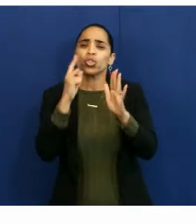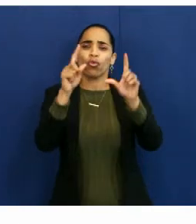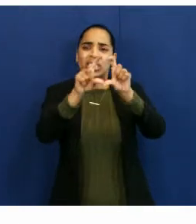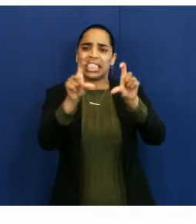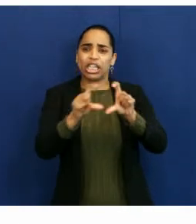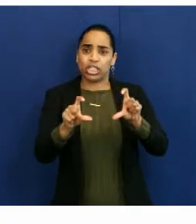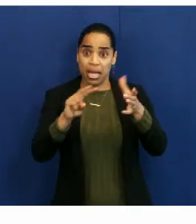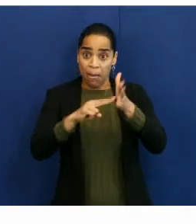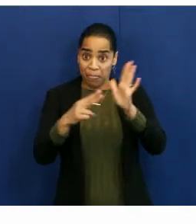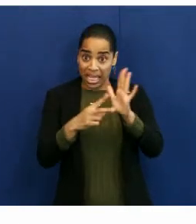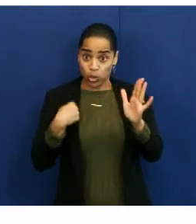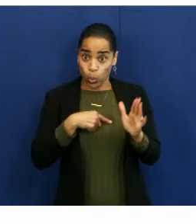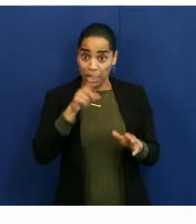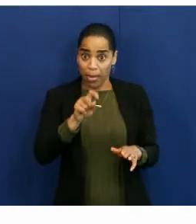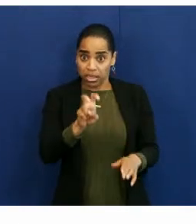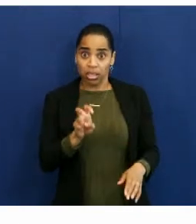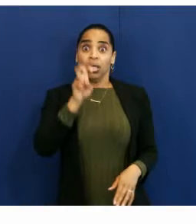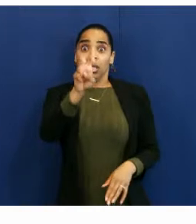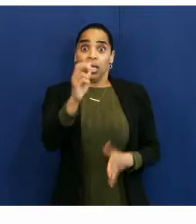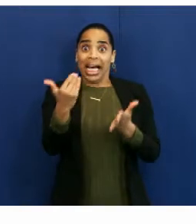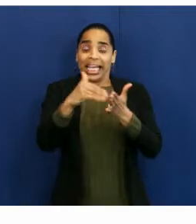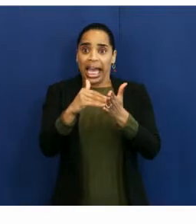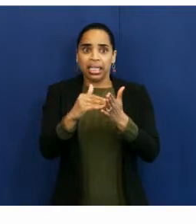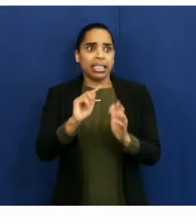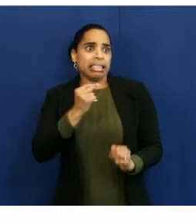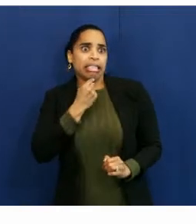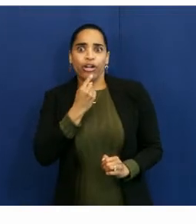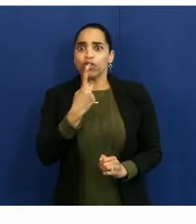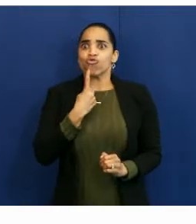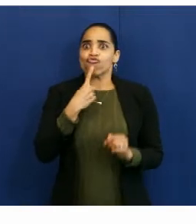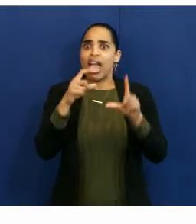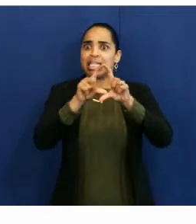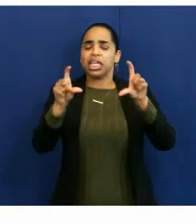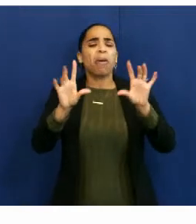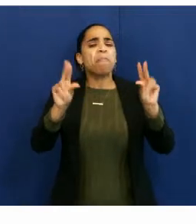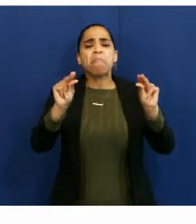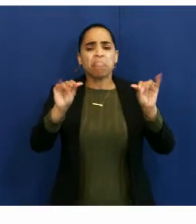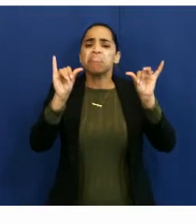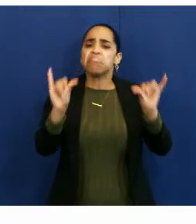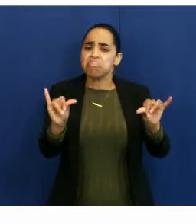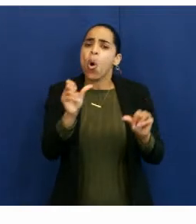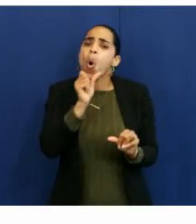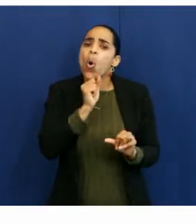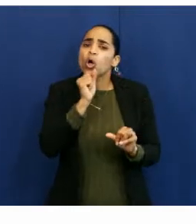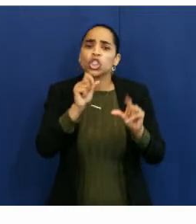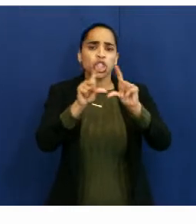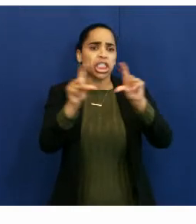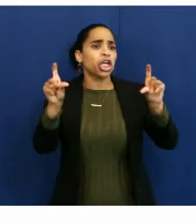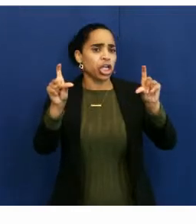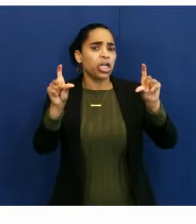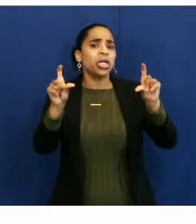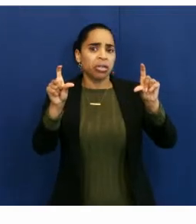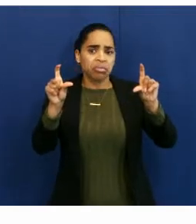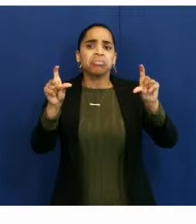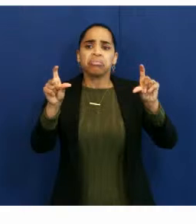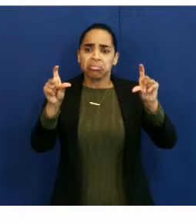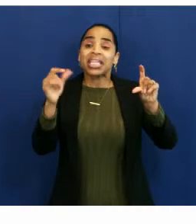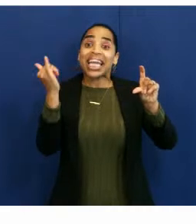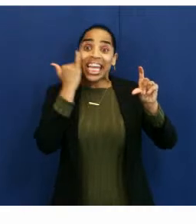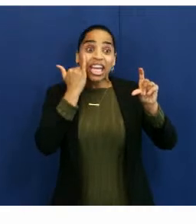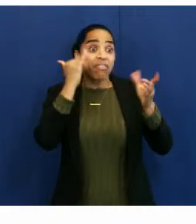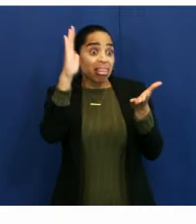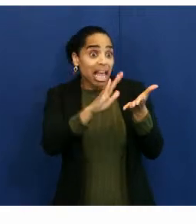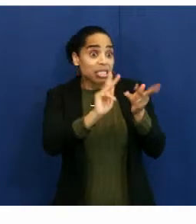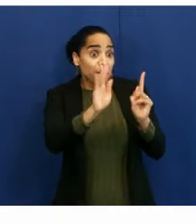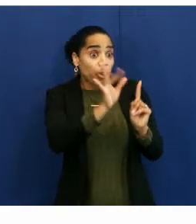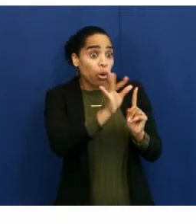backsliding into the red tier. We're going to be in orange, stay in orange unless our case rates descend. But again, we are